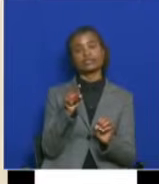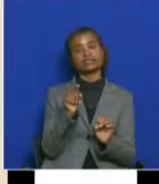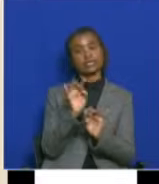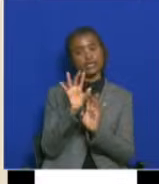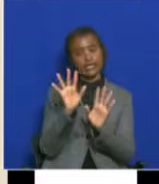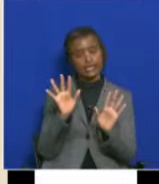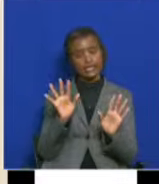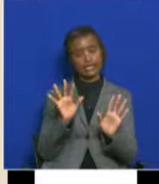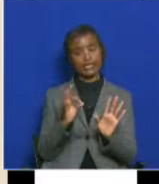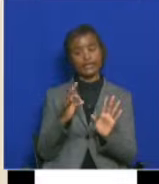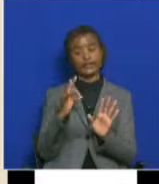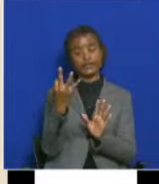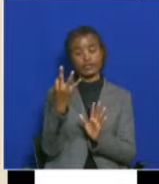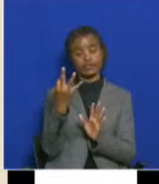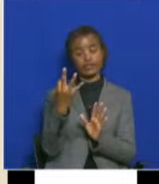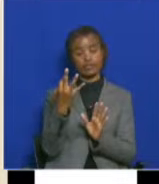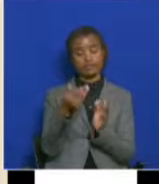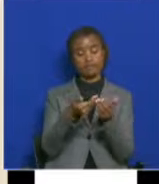parties.